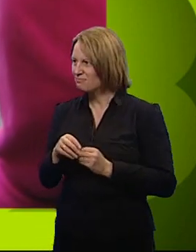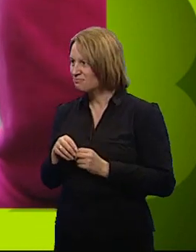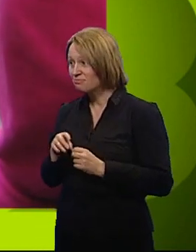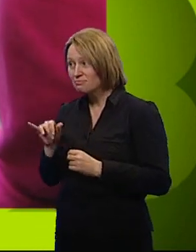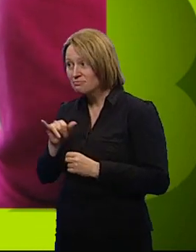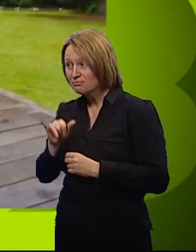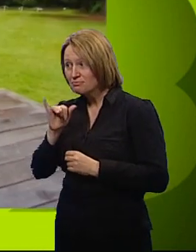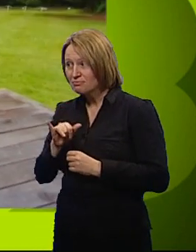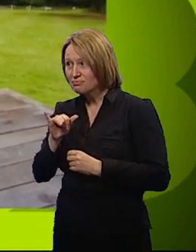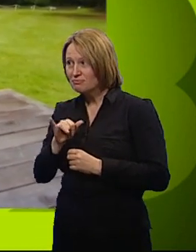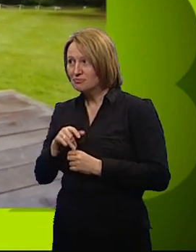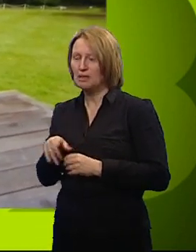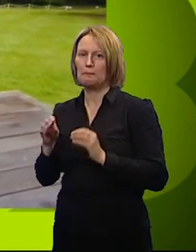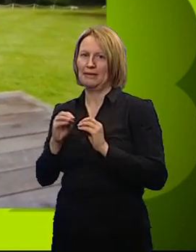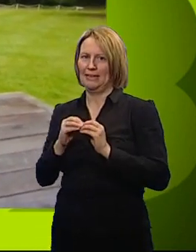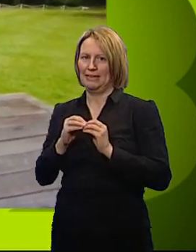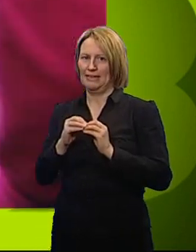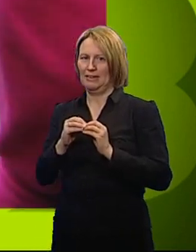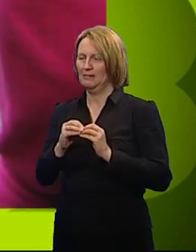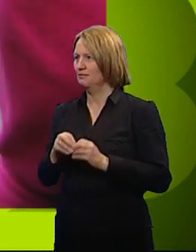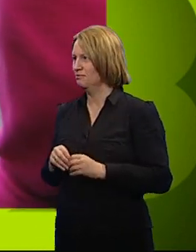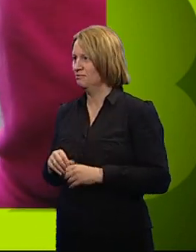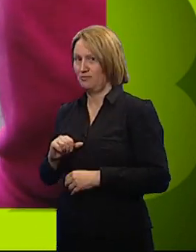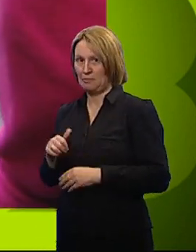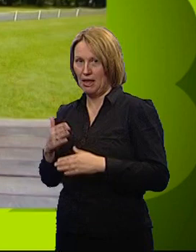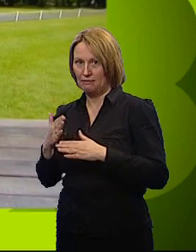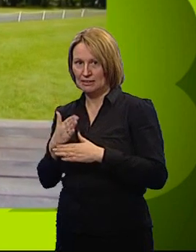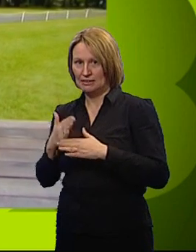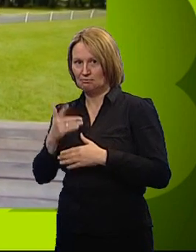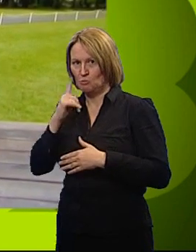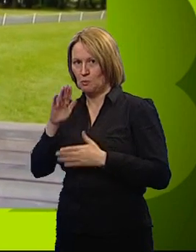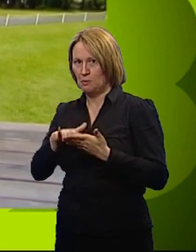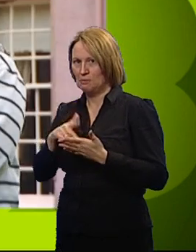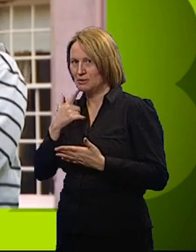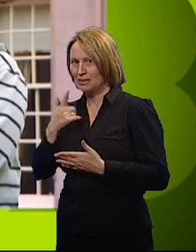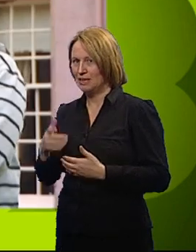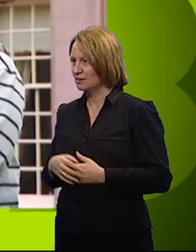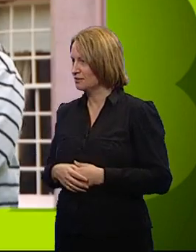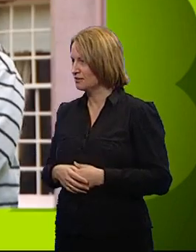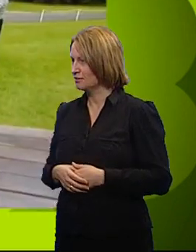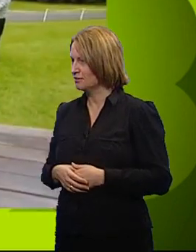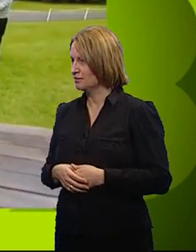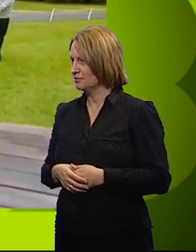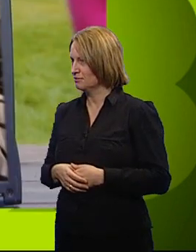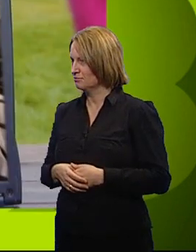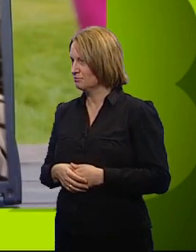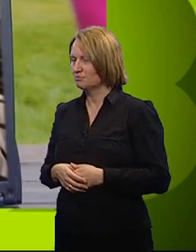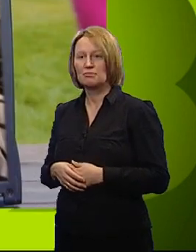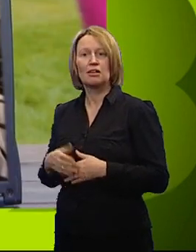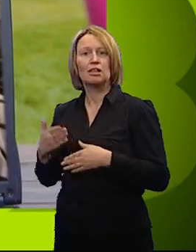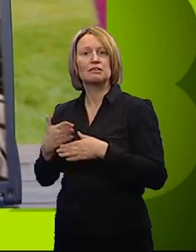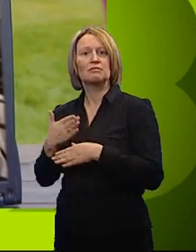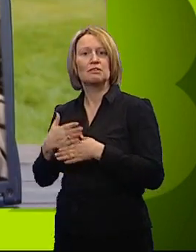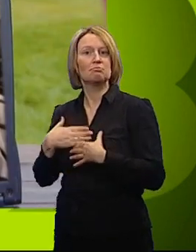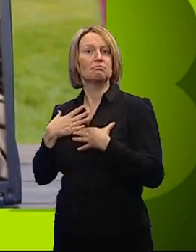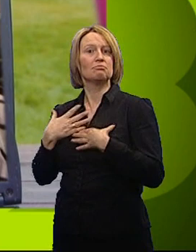final answer, girls? Yeah. B. B. You're going B, farm activities. Right, let's see what Mum said. The activity